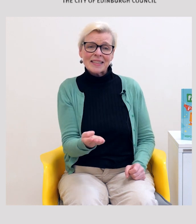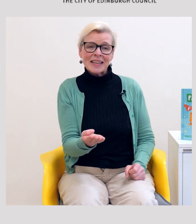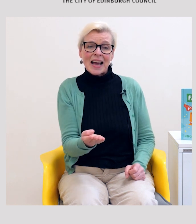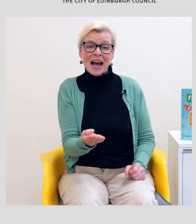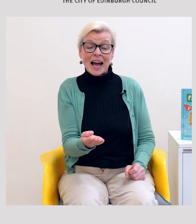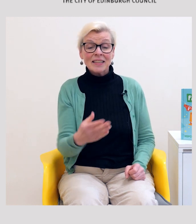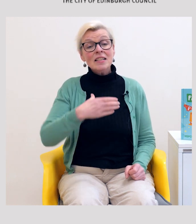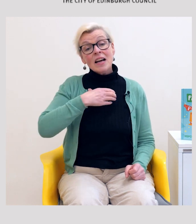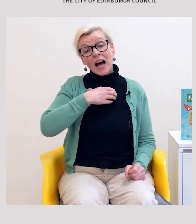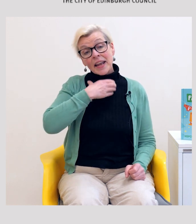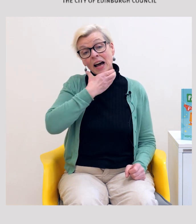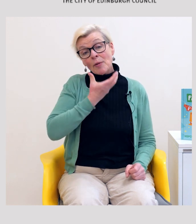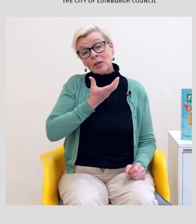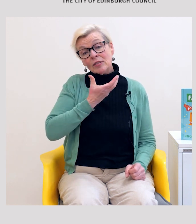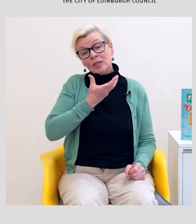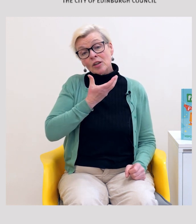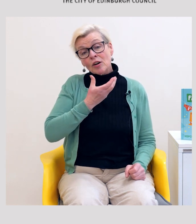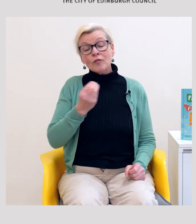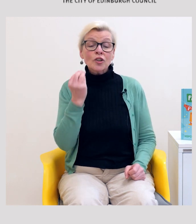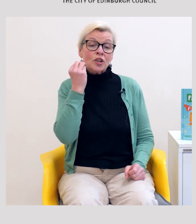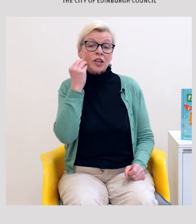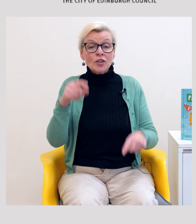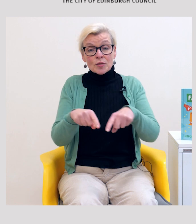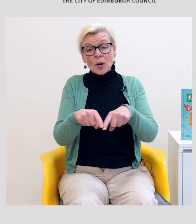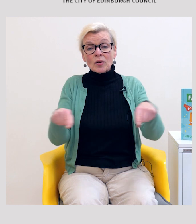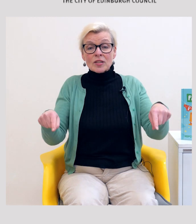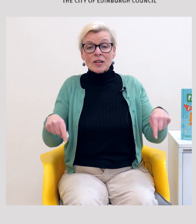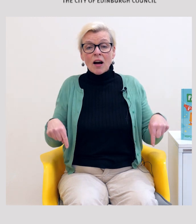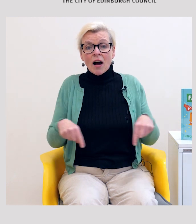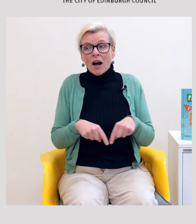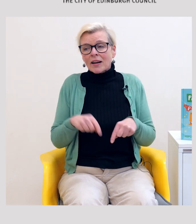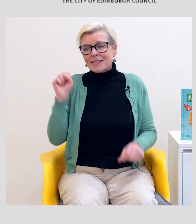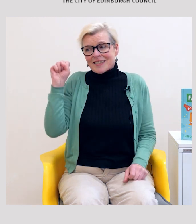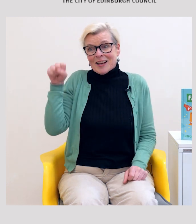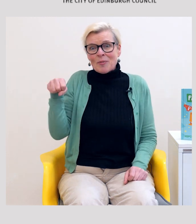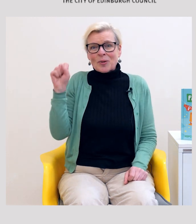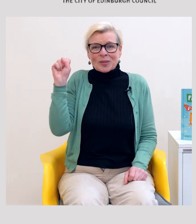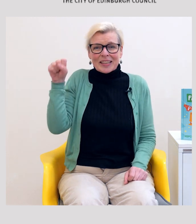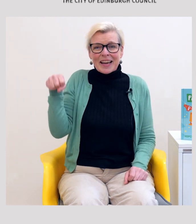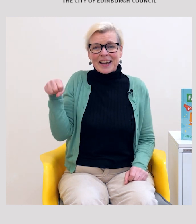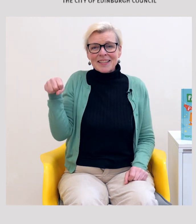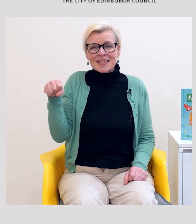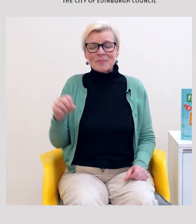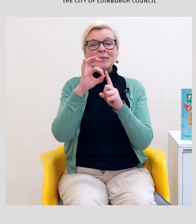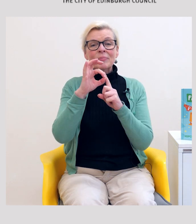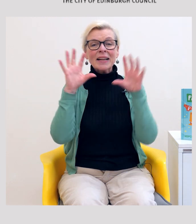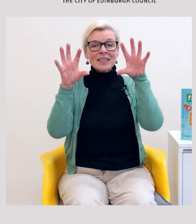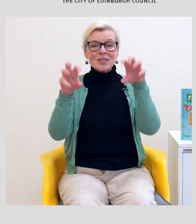please. And an apple for your lunchbox? Double